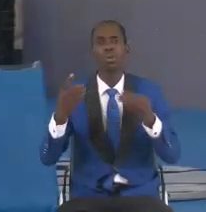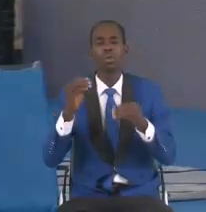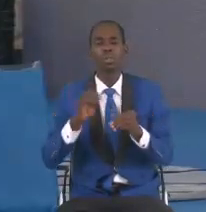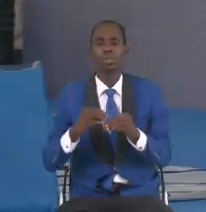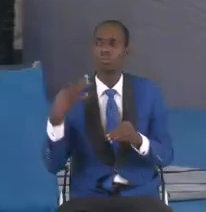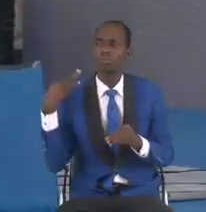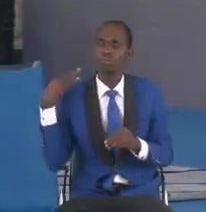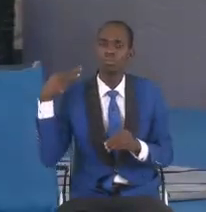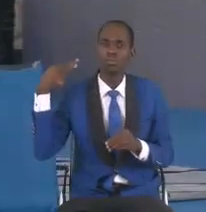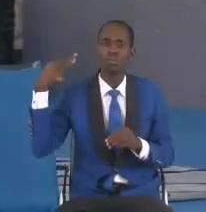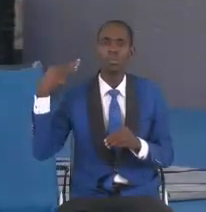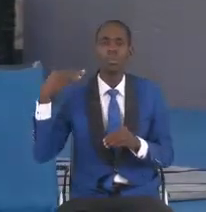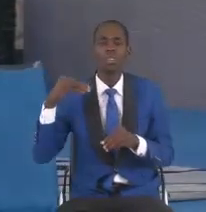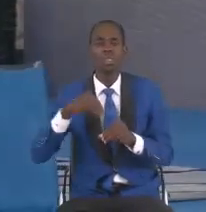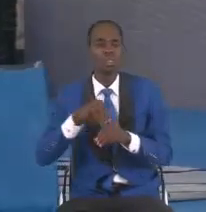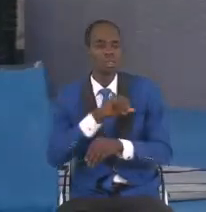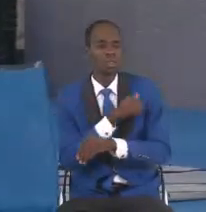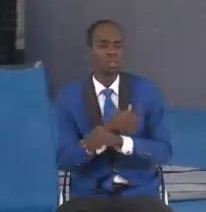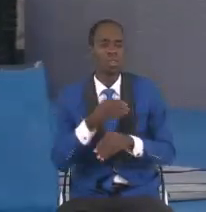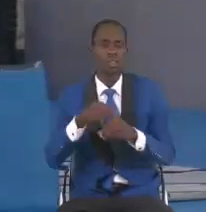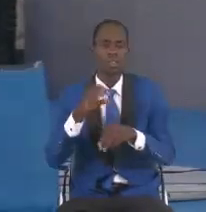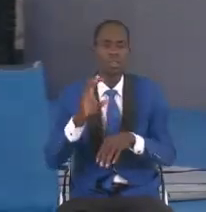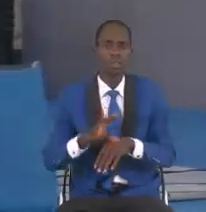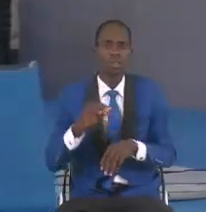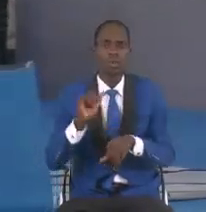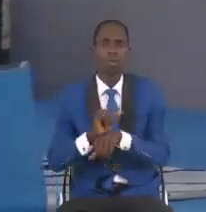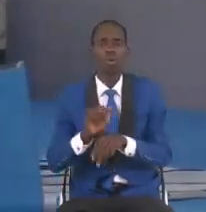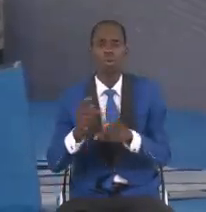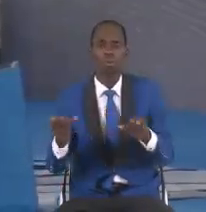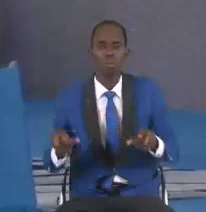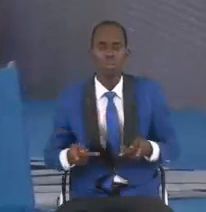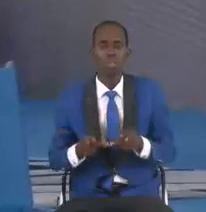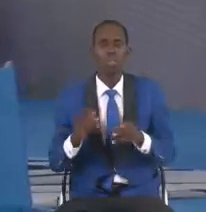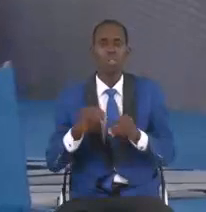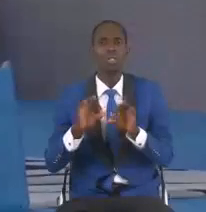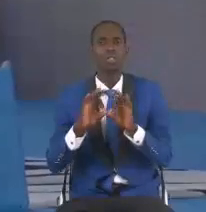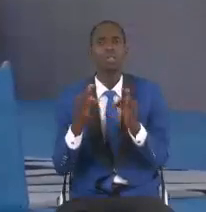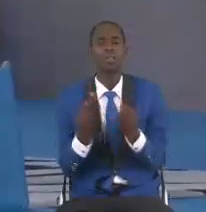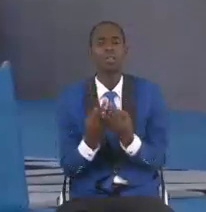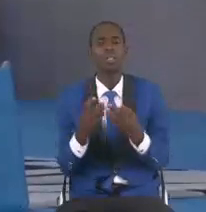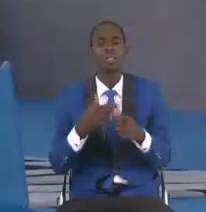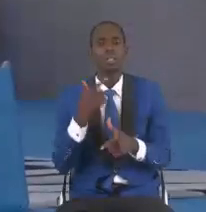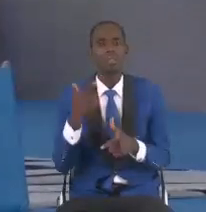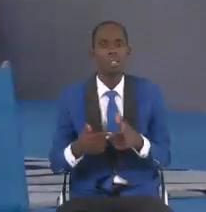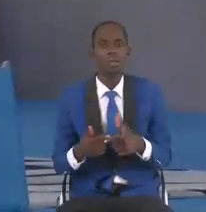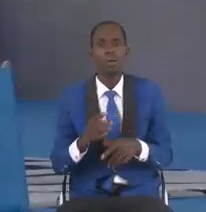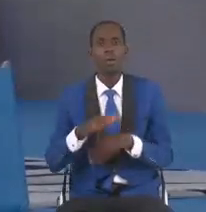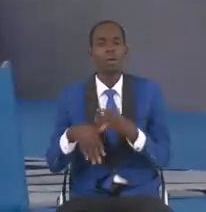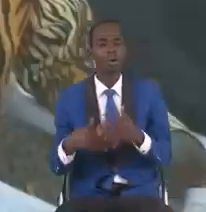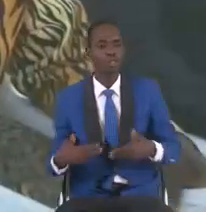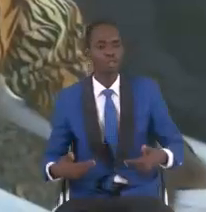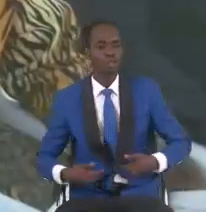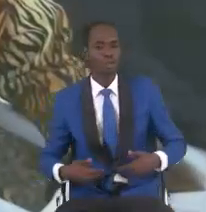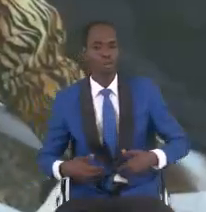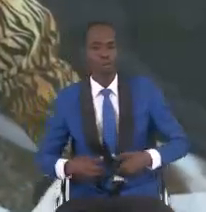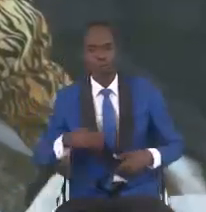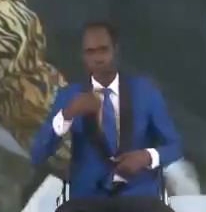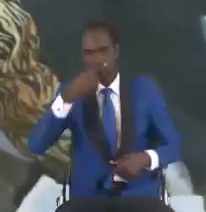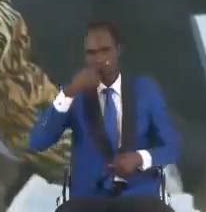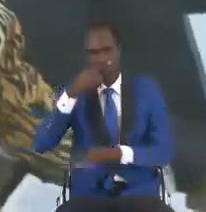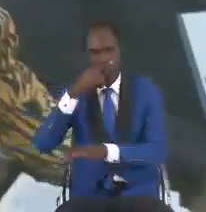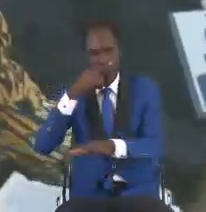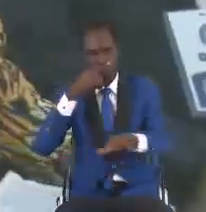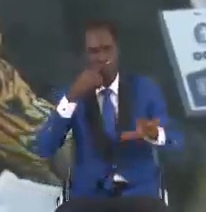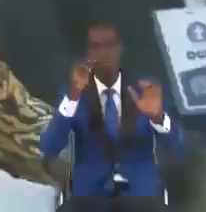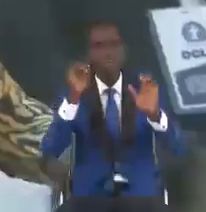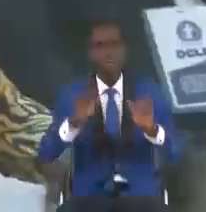authority in the church, in the workplace, in the family, then all the younger people, they can possess the